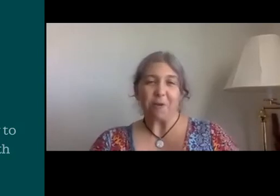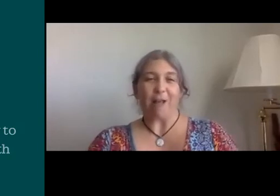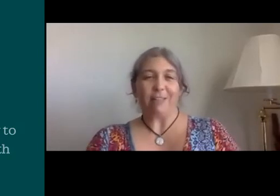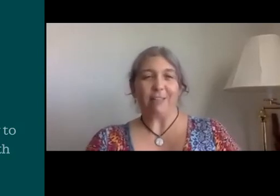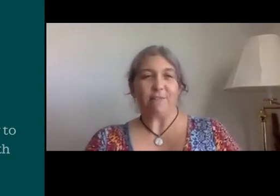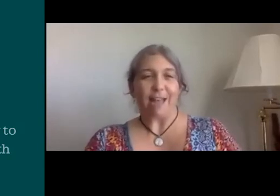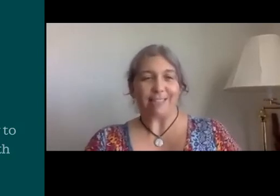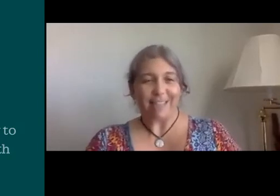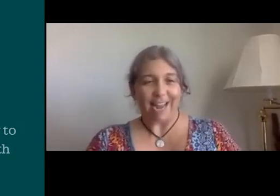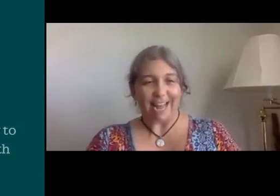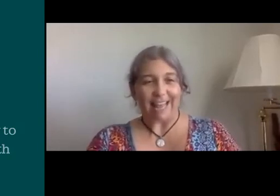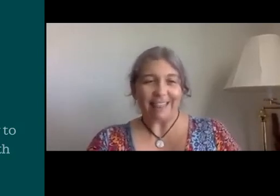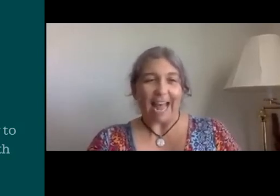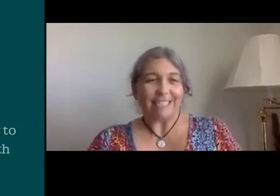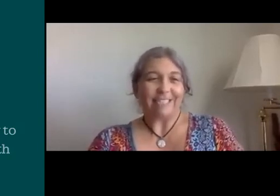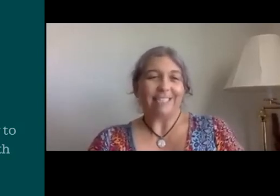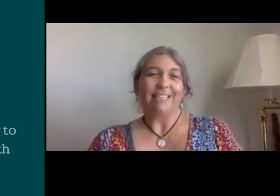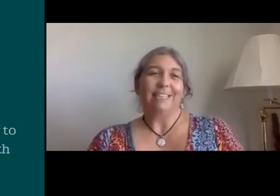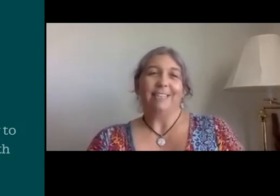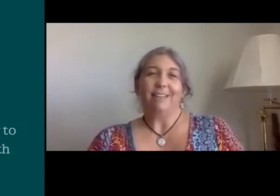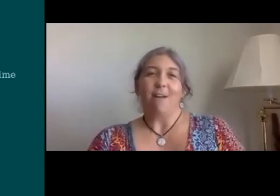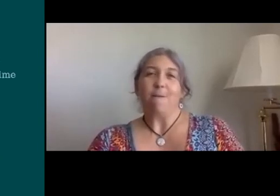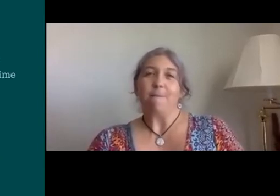So I'll leave that slide at that.